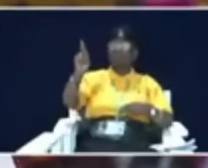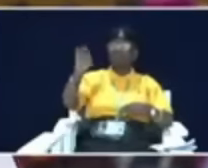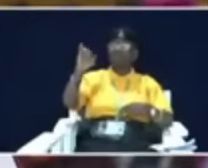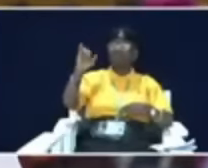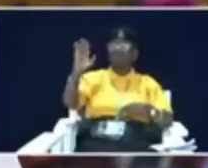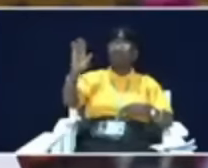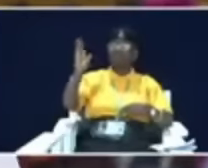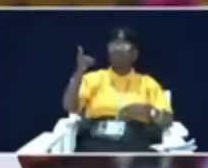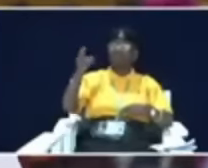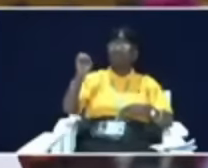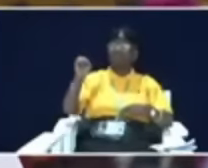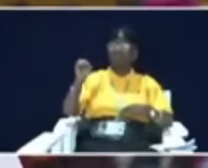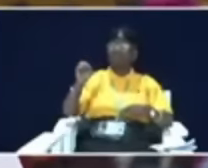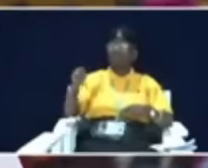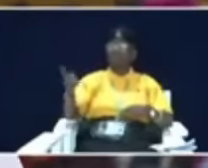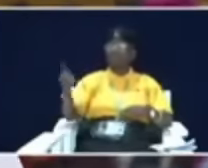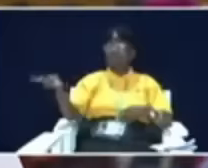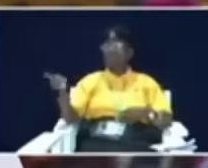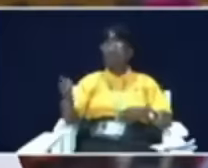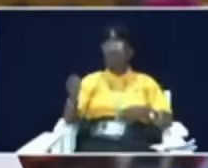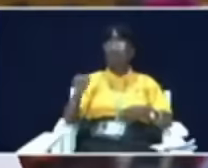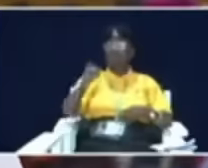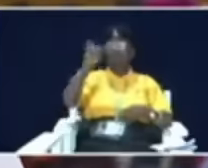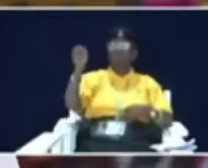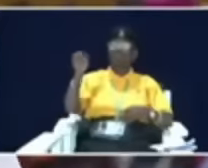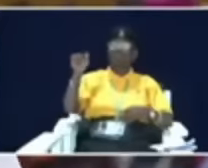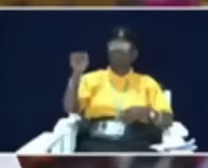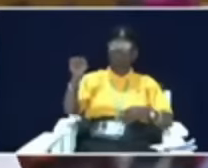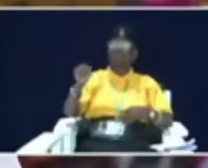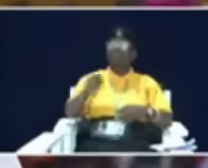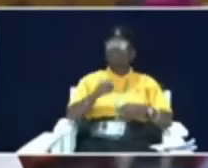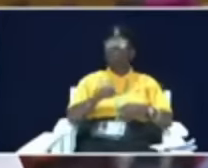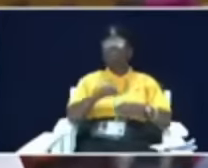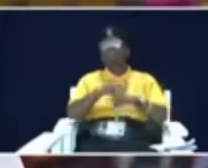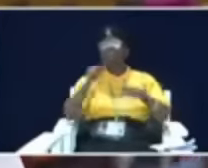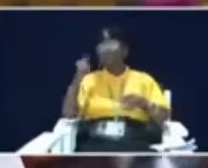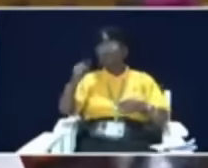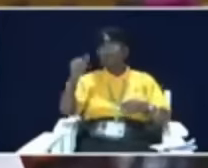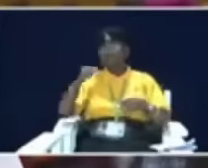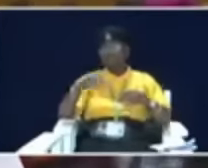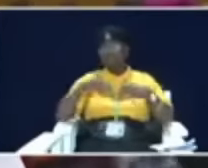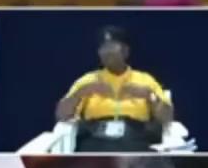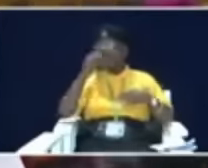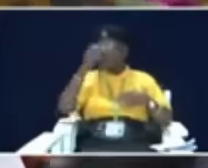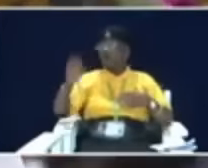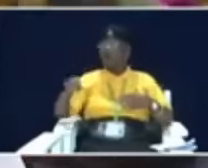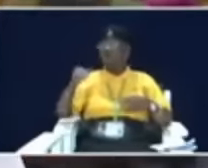Joshua cursed anybody who will ever try to build the wall again,